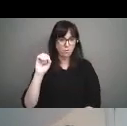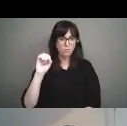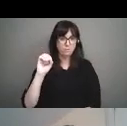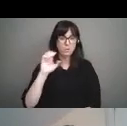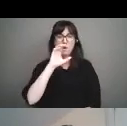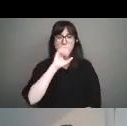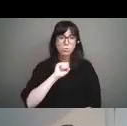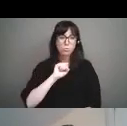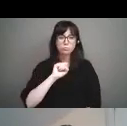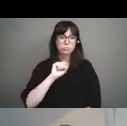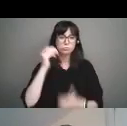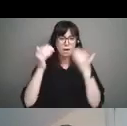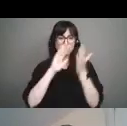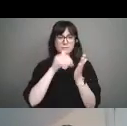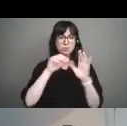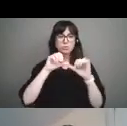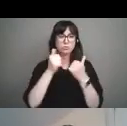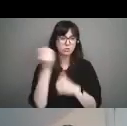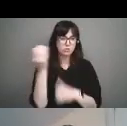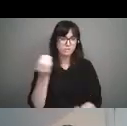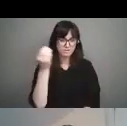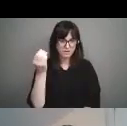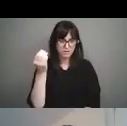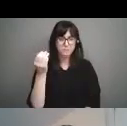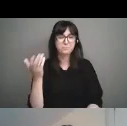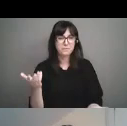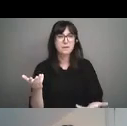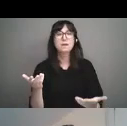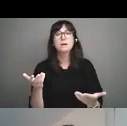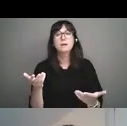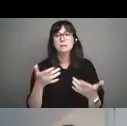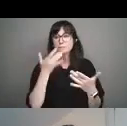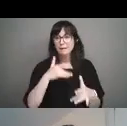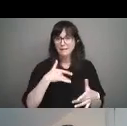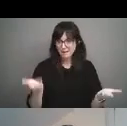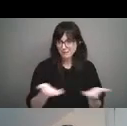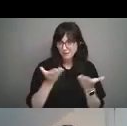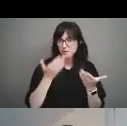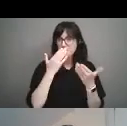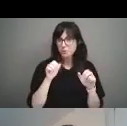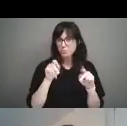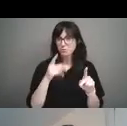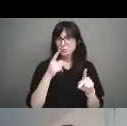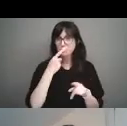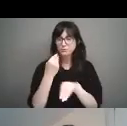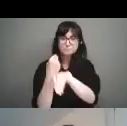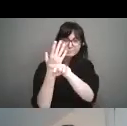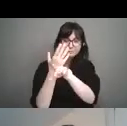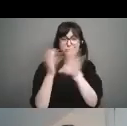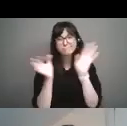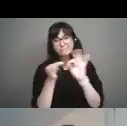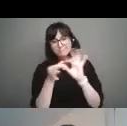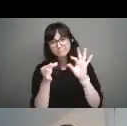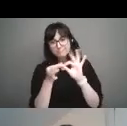Centers Association of Ontario. So I feel, like I said, fortunate to be here. Thank you for this opportunity. Thanks to the Elder